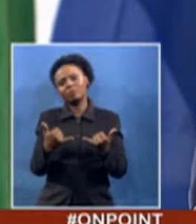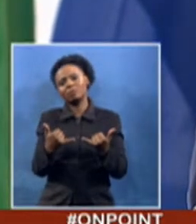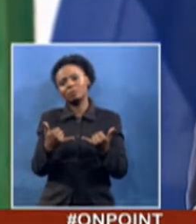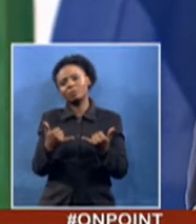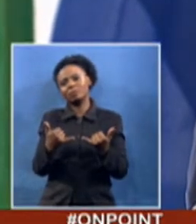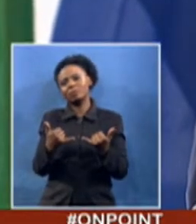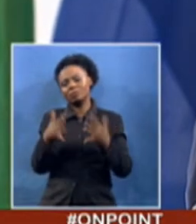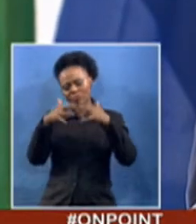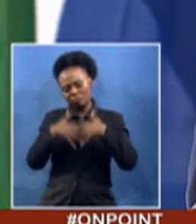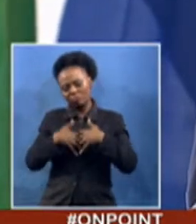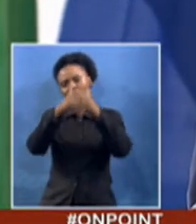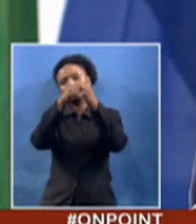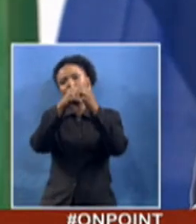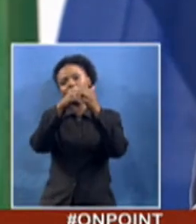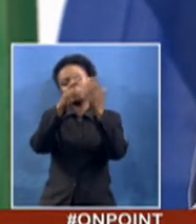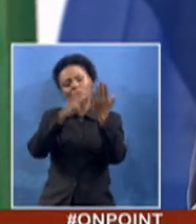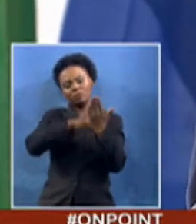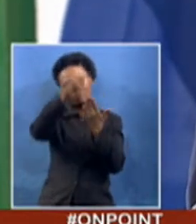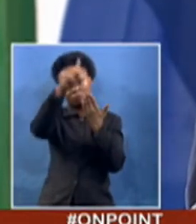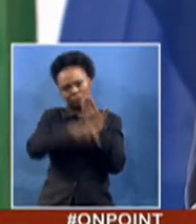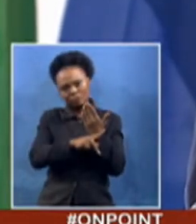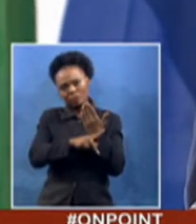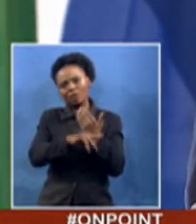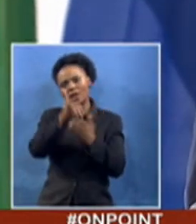project of IPTL.